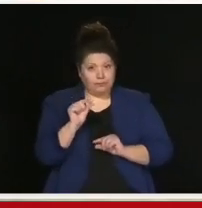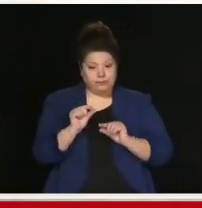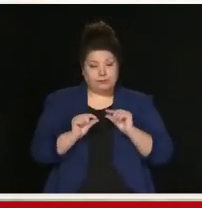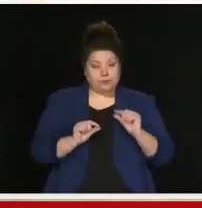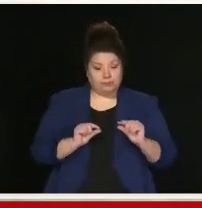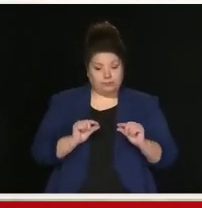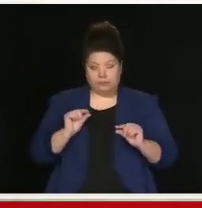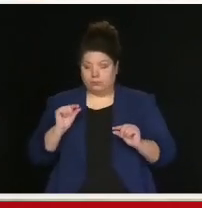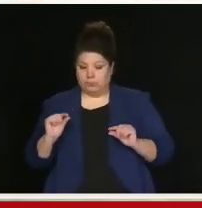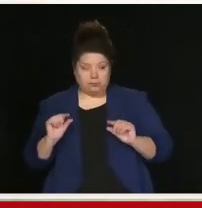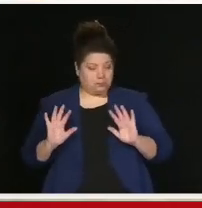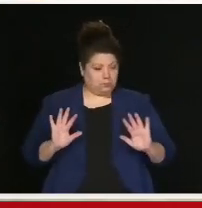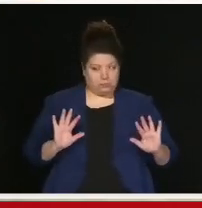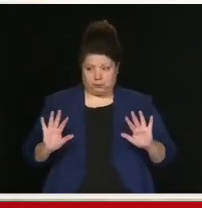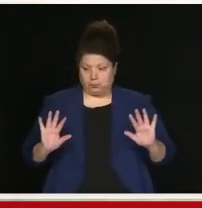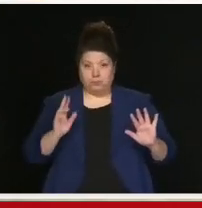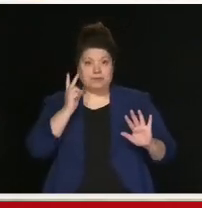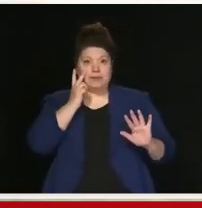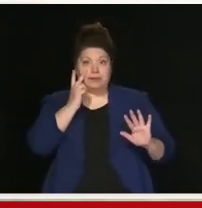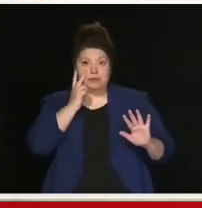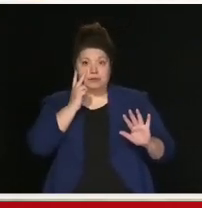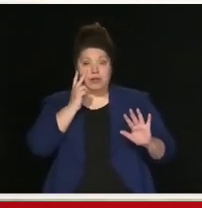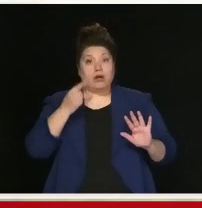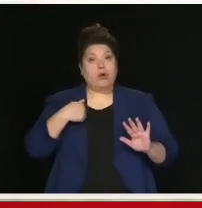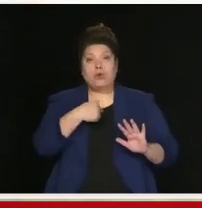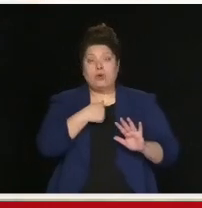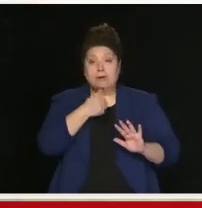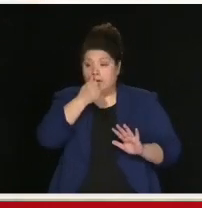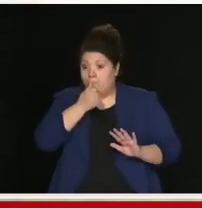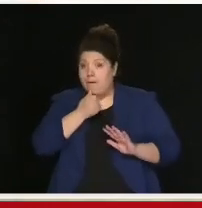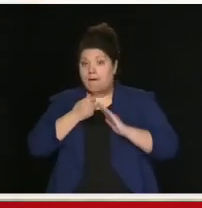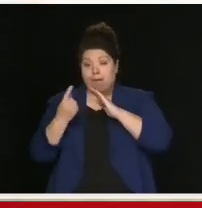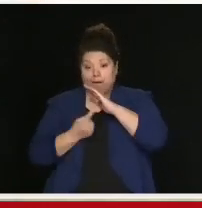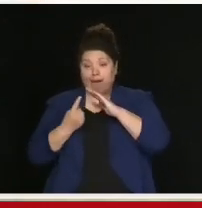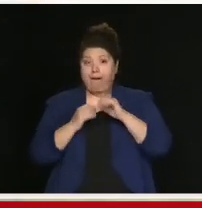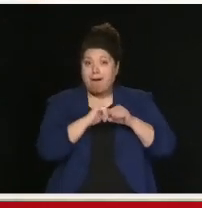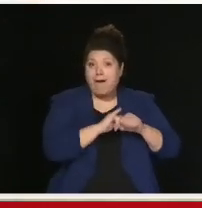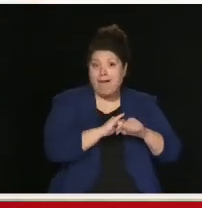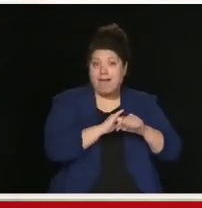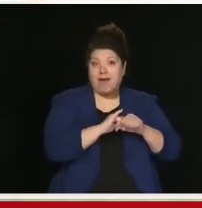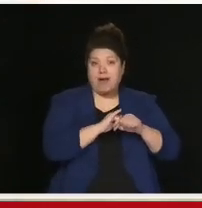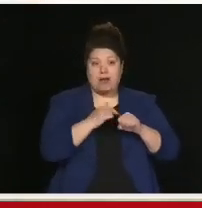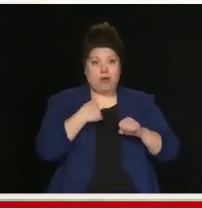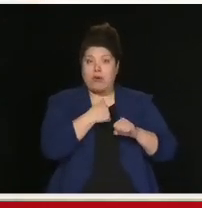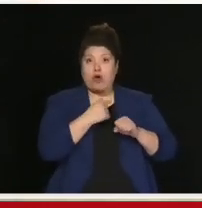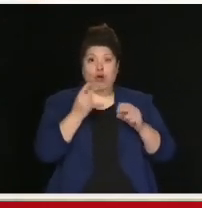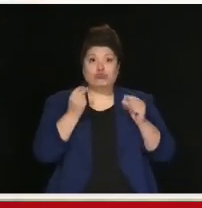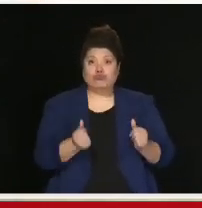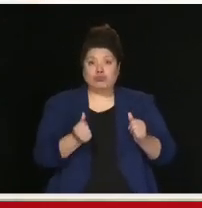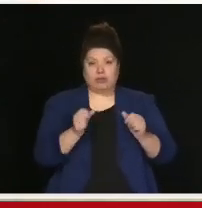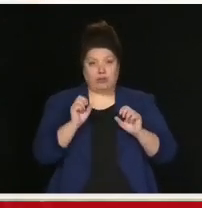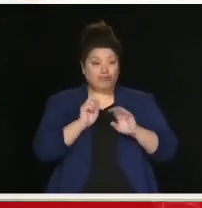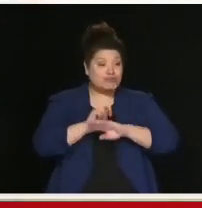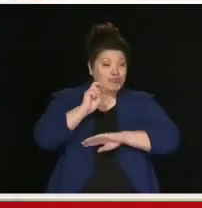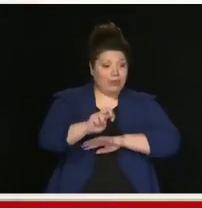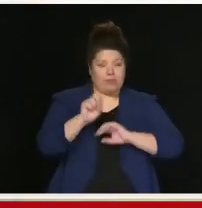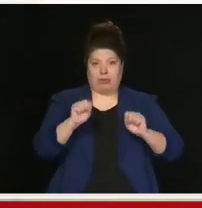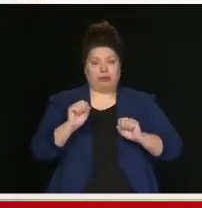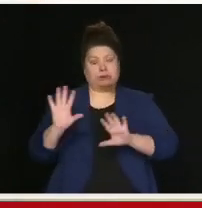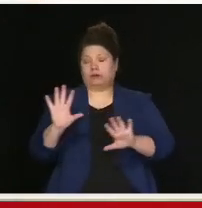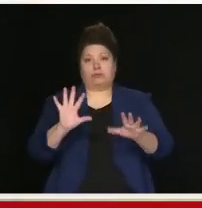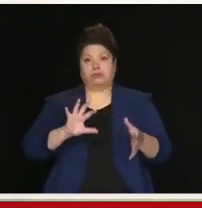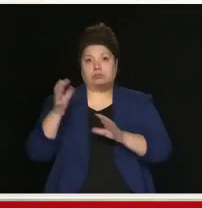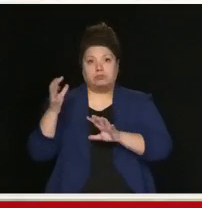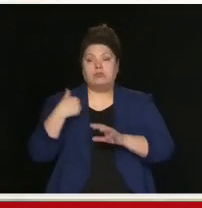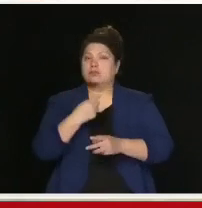do not want to go back to square one, everybody needs to be and continue to be vigilant and